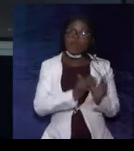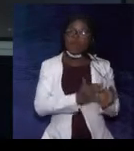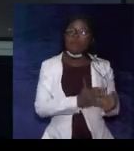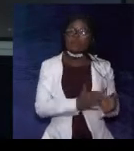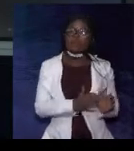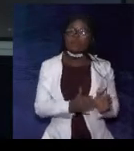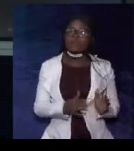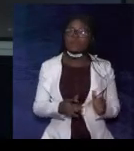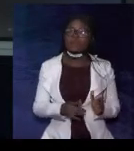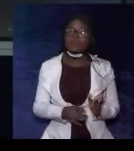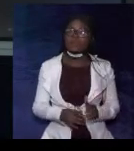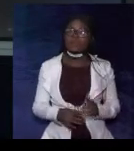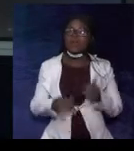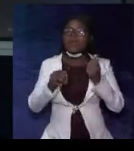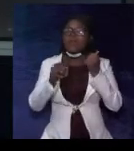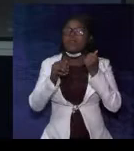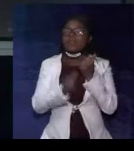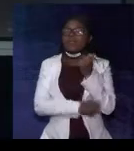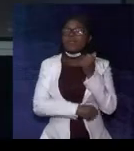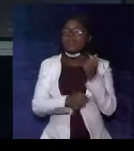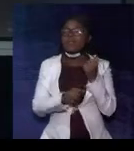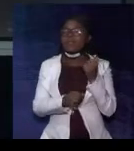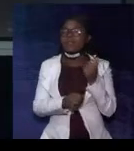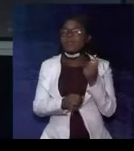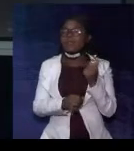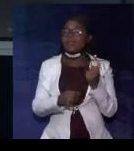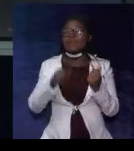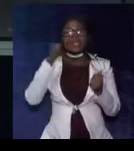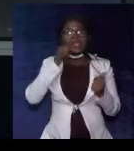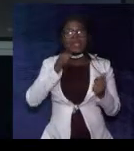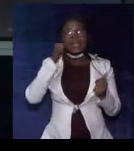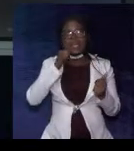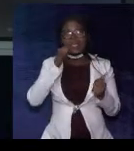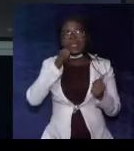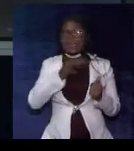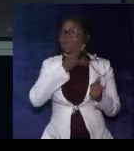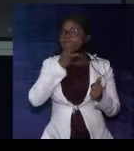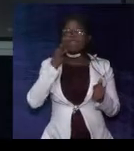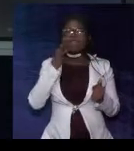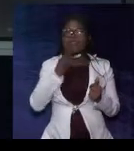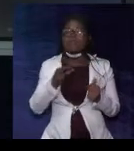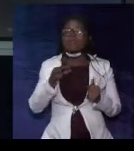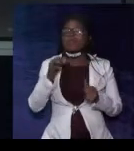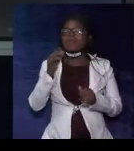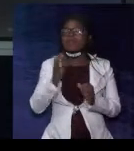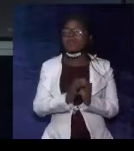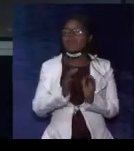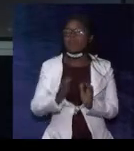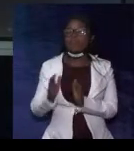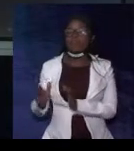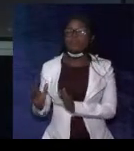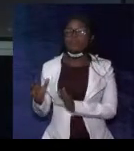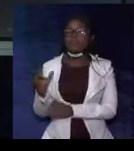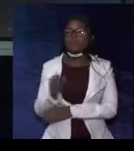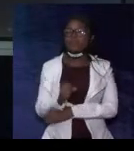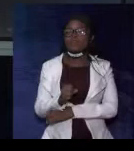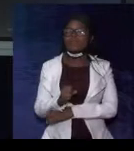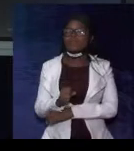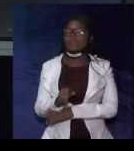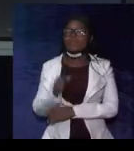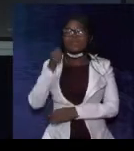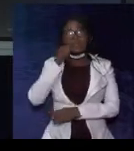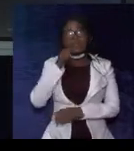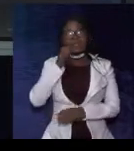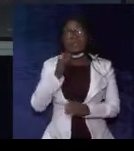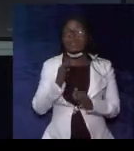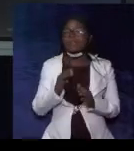1. Daily farm record. Say after me, daily farm record. Say that. Good.